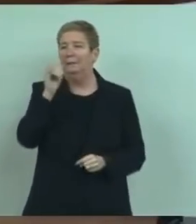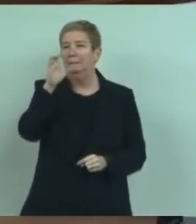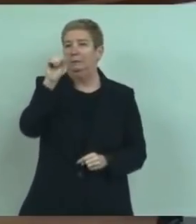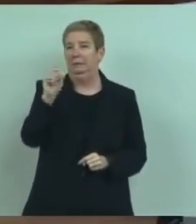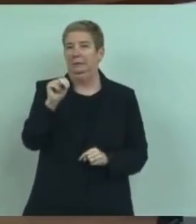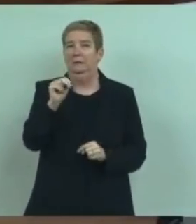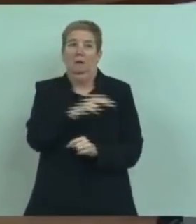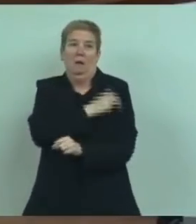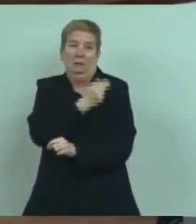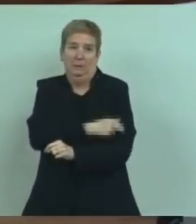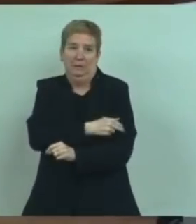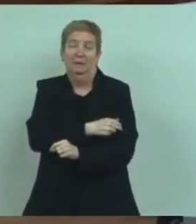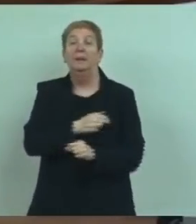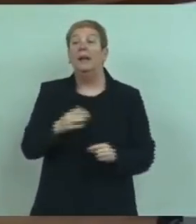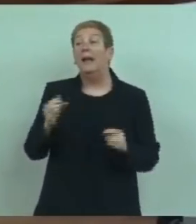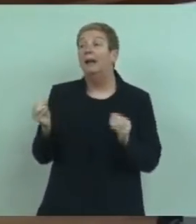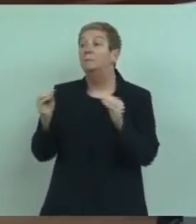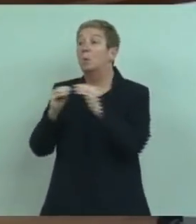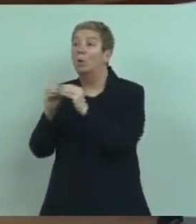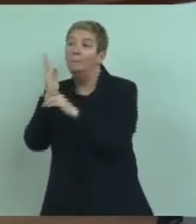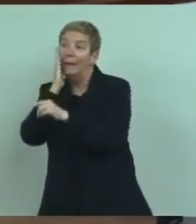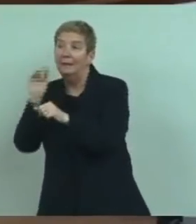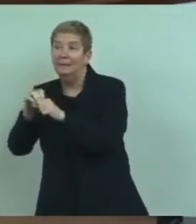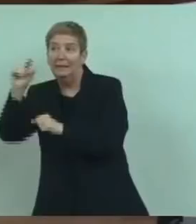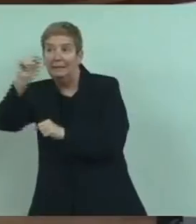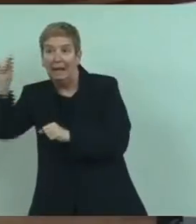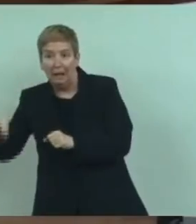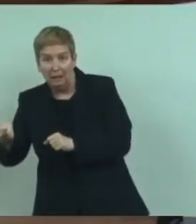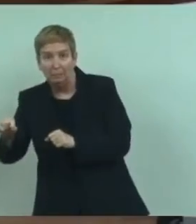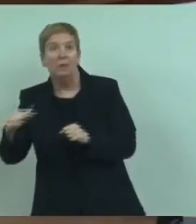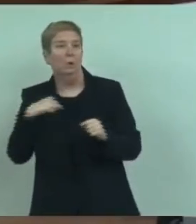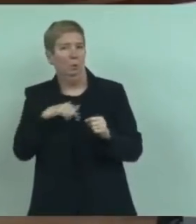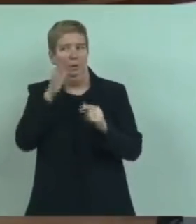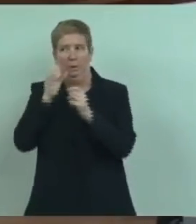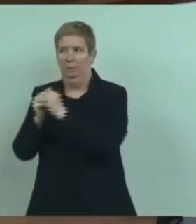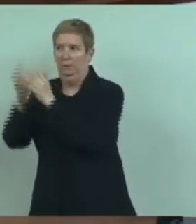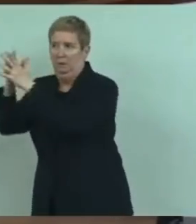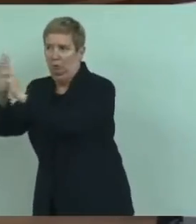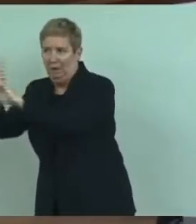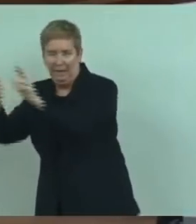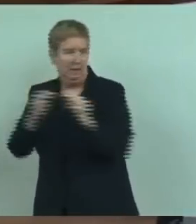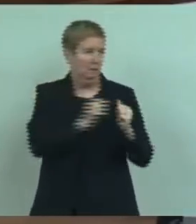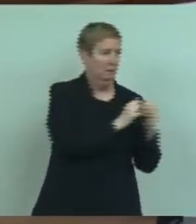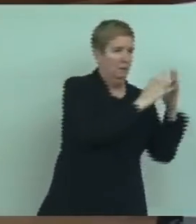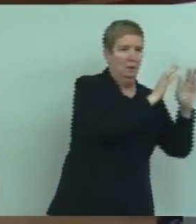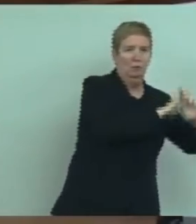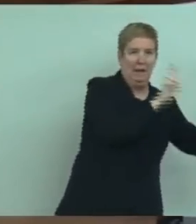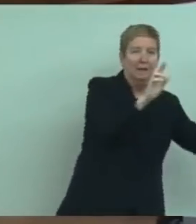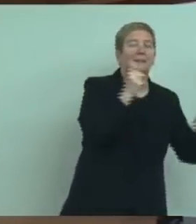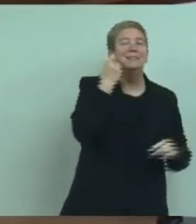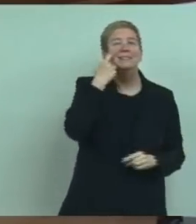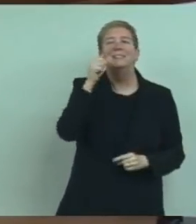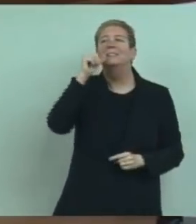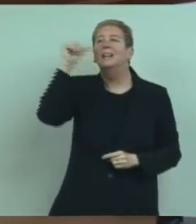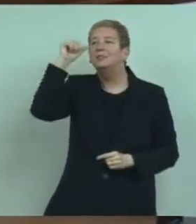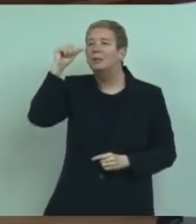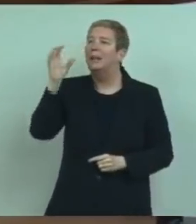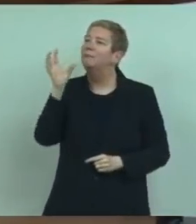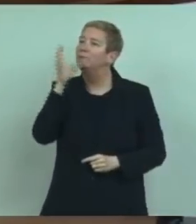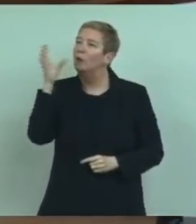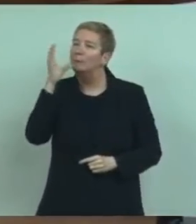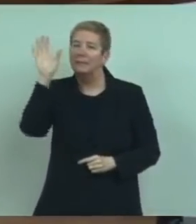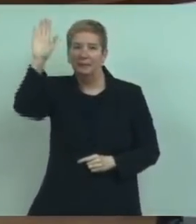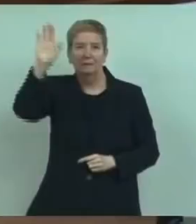mentioned 50 more beds in Gallup will be going up in the next couple weeks. Just yesterday, the hospitals in Farmington,